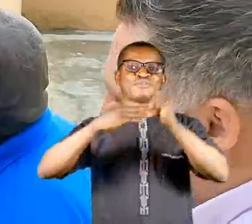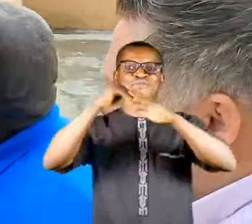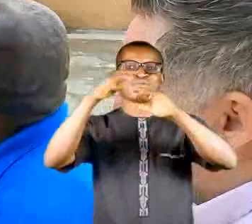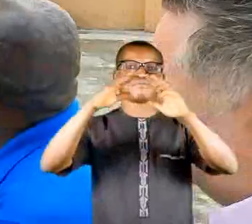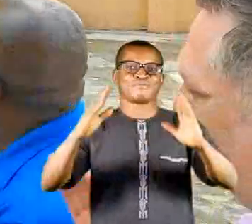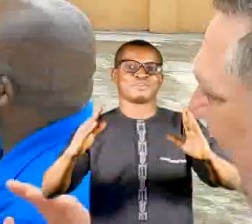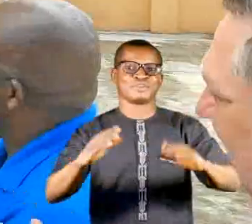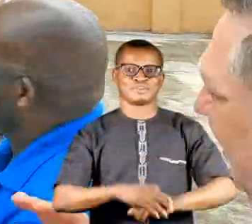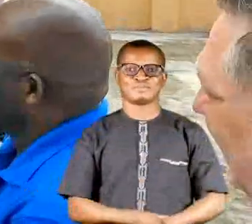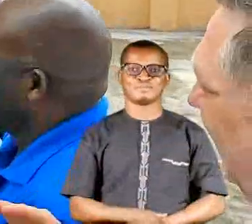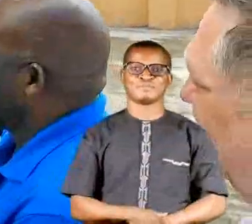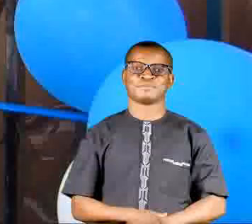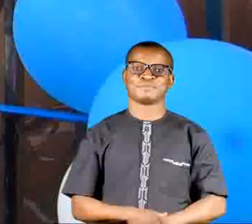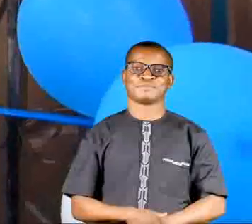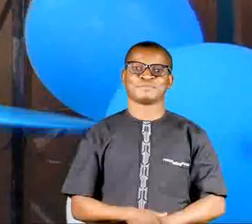Yeah.